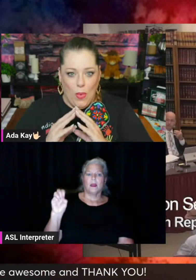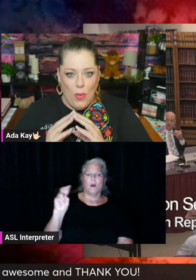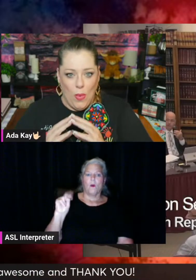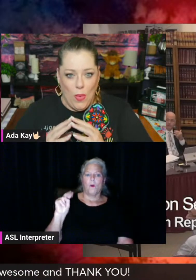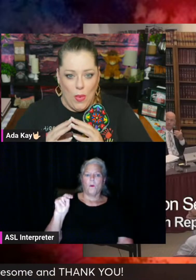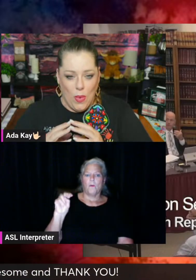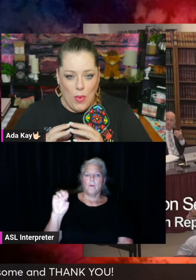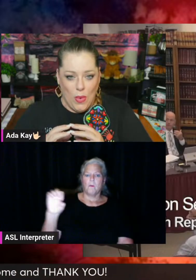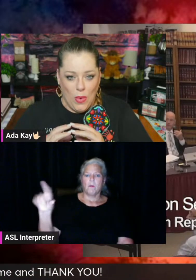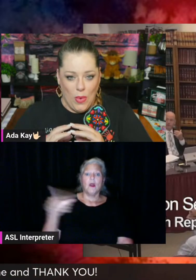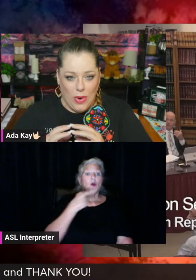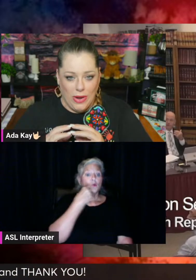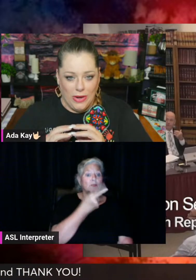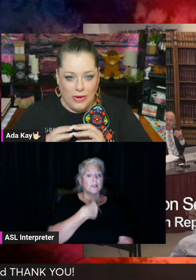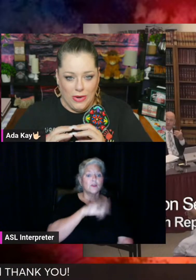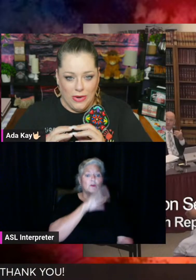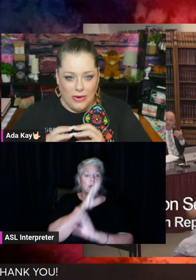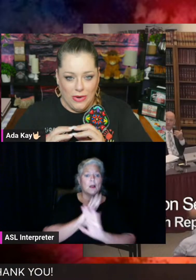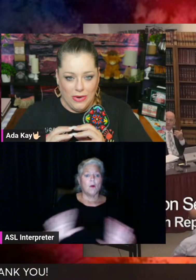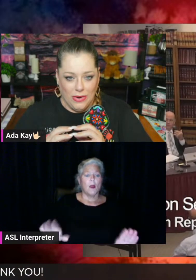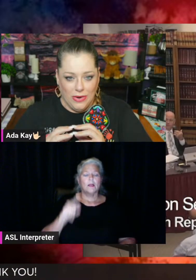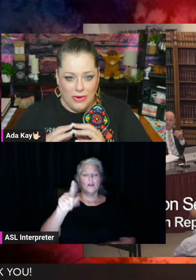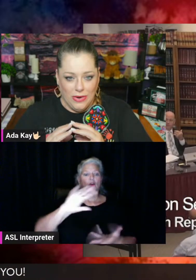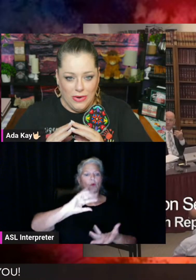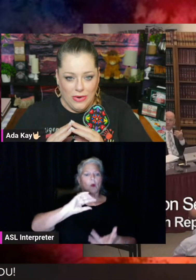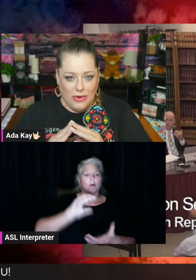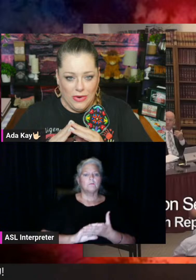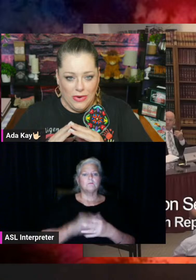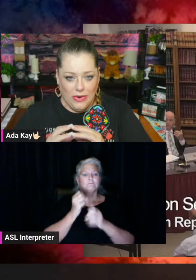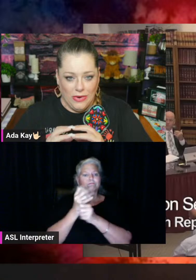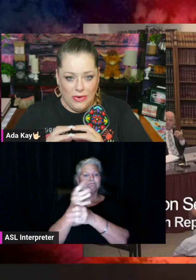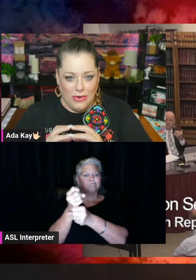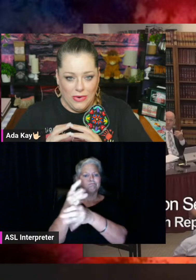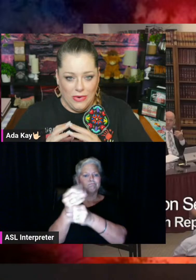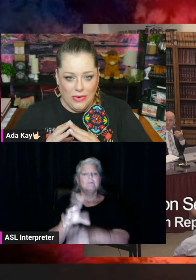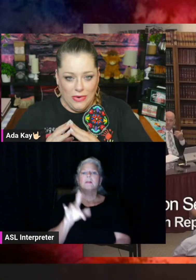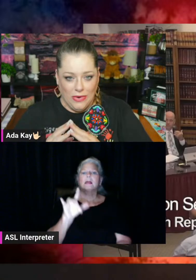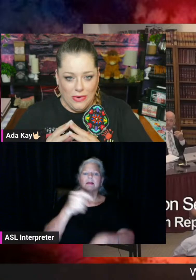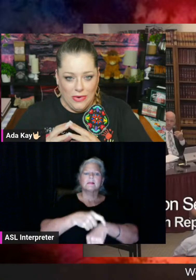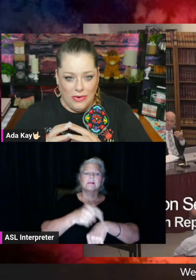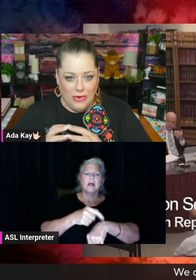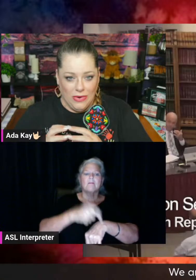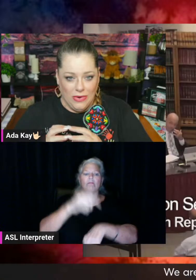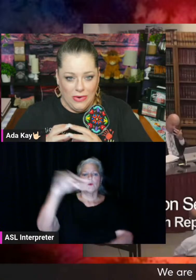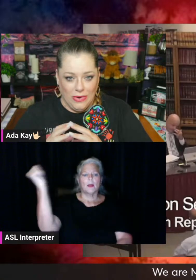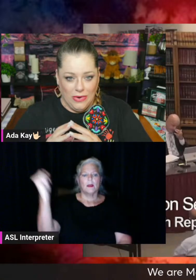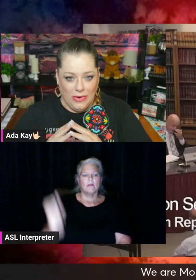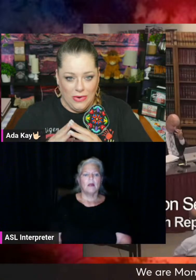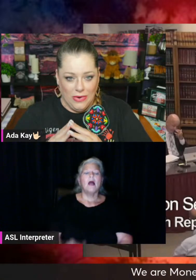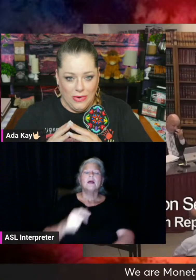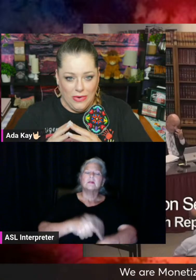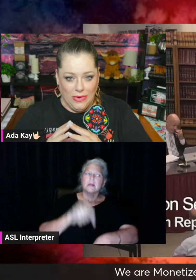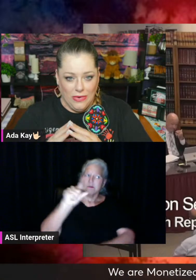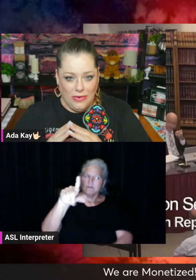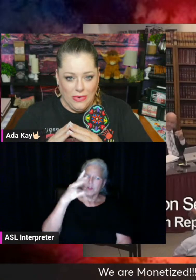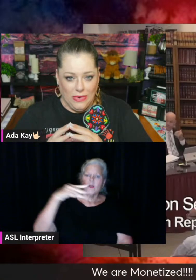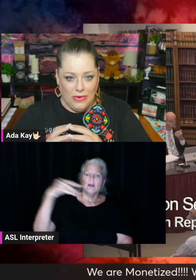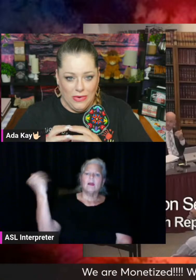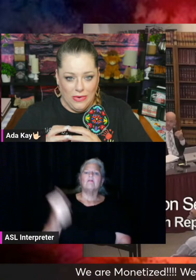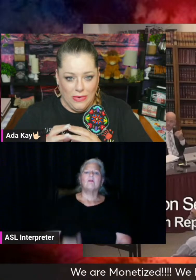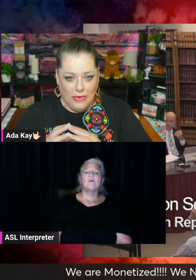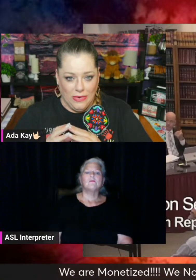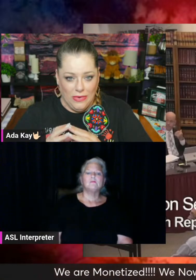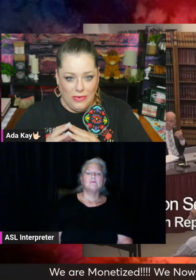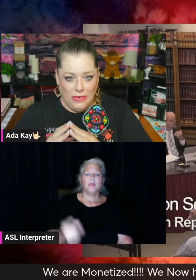you said you were going to be quiet. You were disruptive. It is time for you to leave. Ms. O'Donnell, it is time for you to leave.